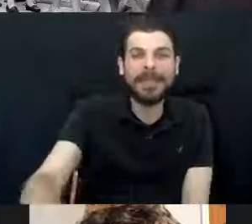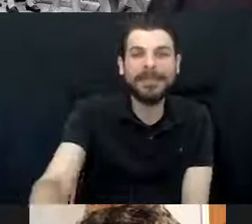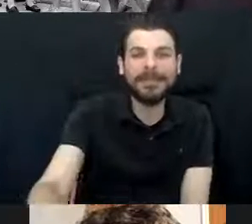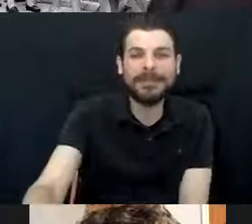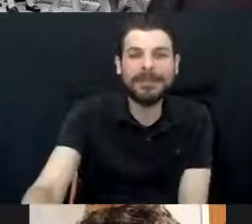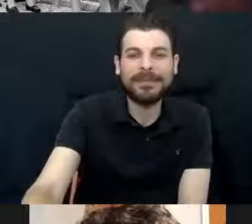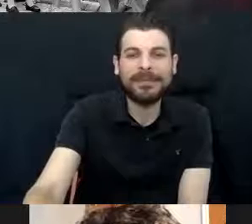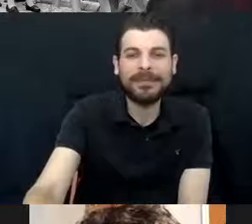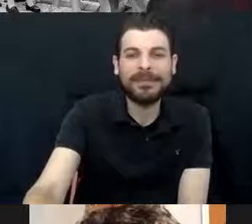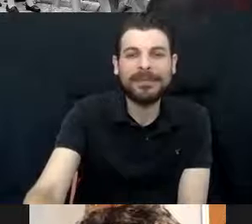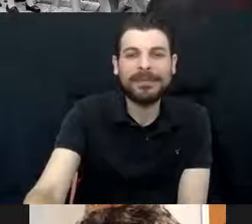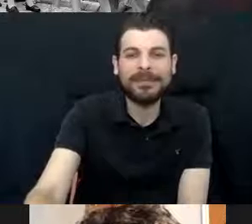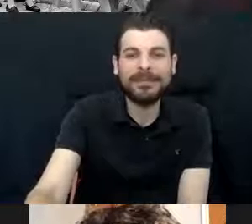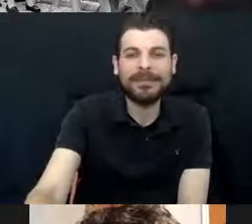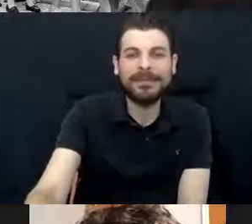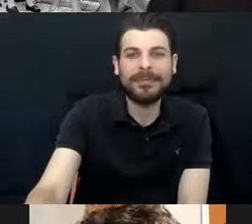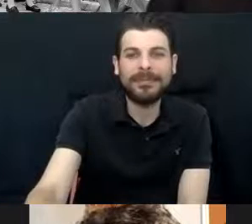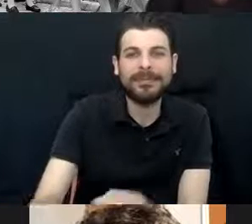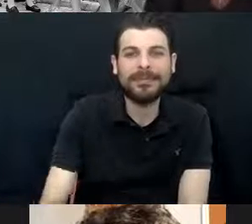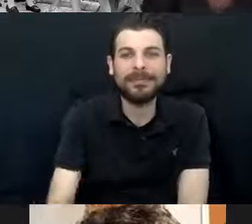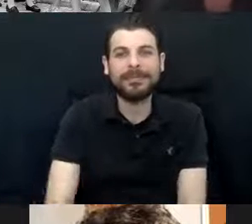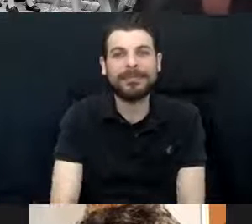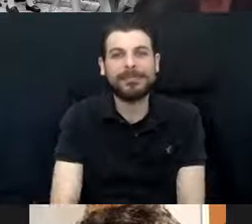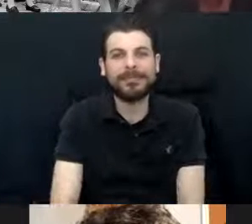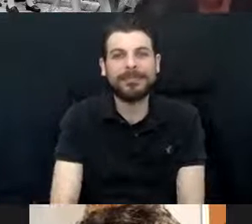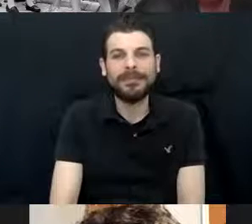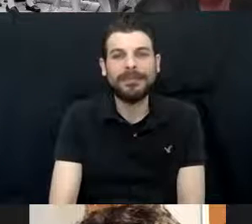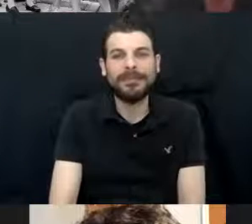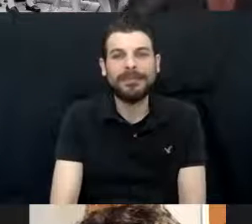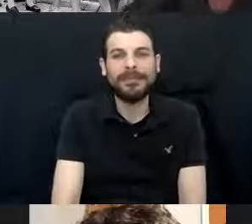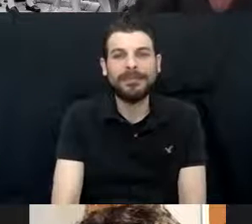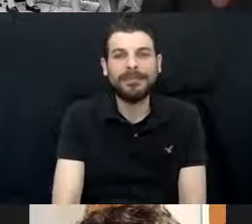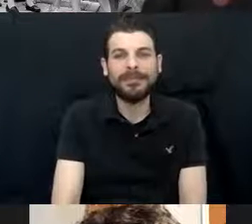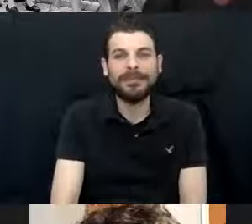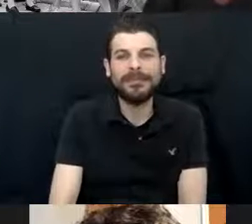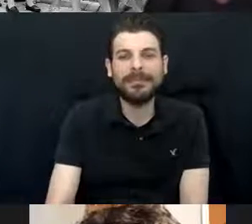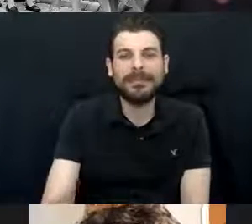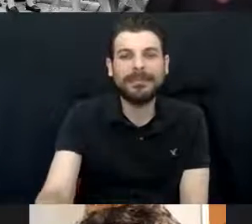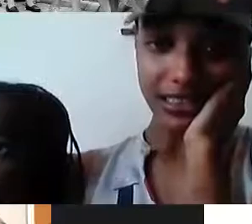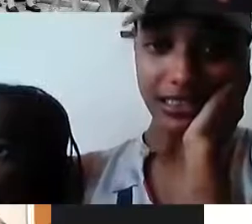Bye-bye. Bye.